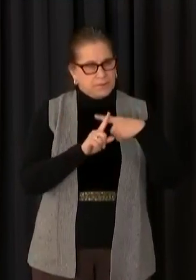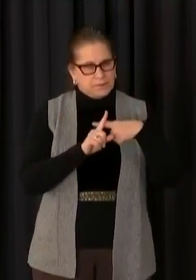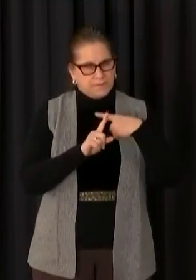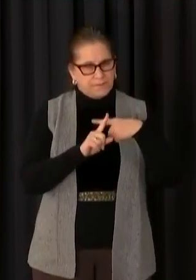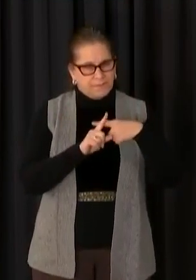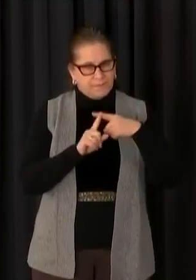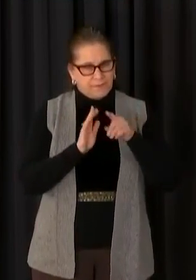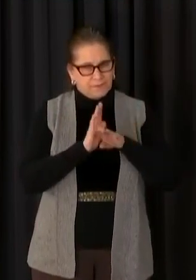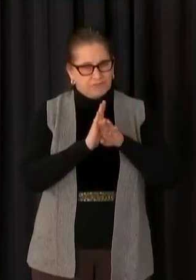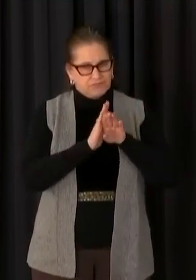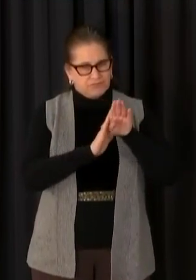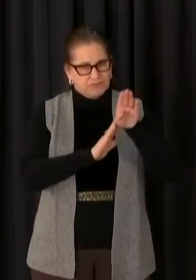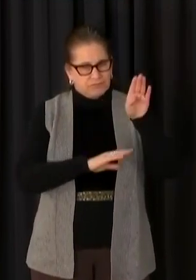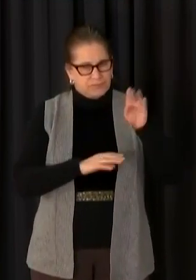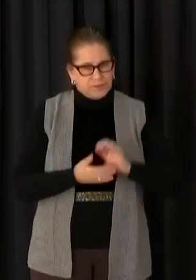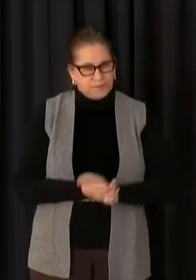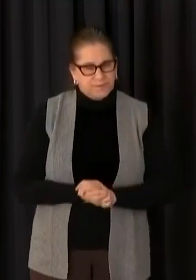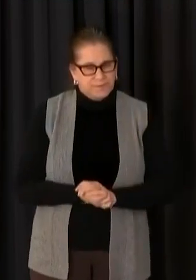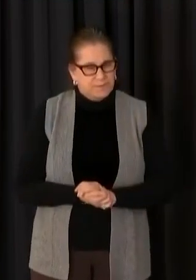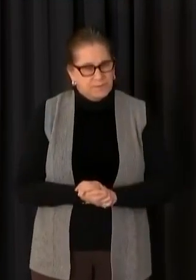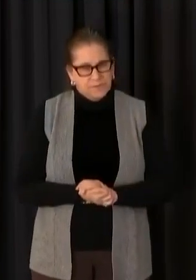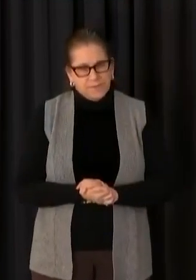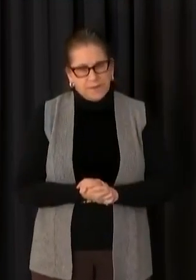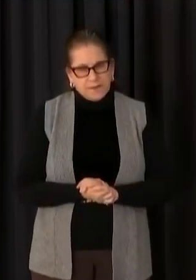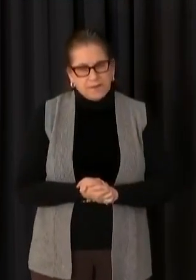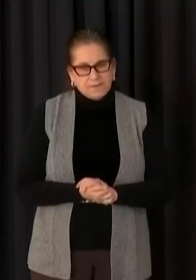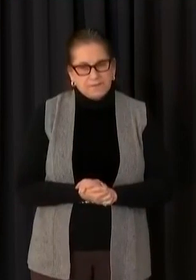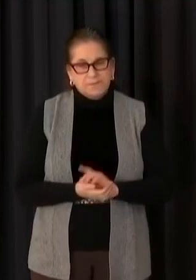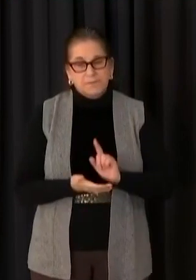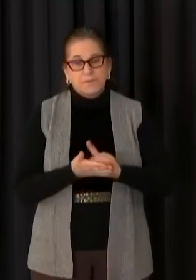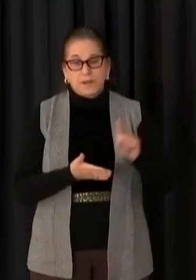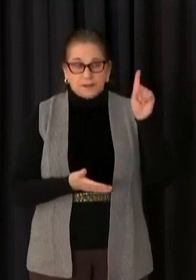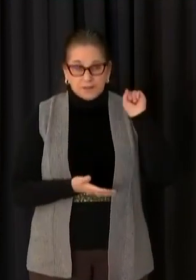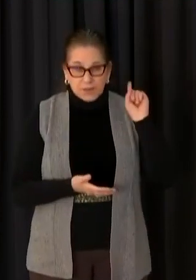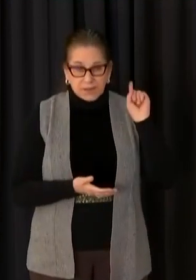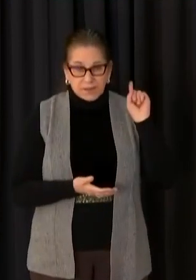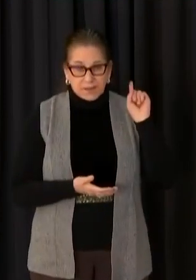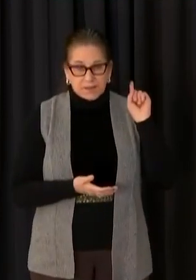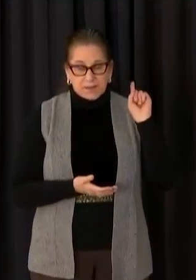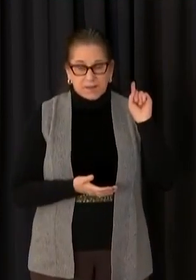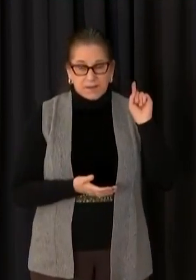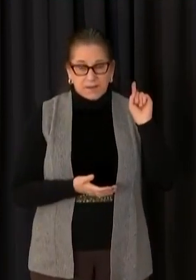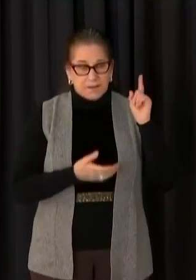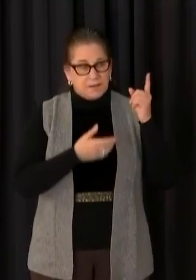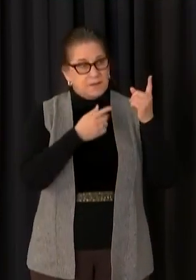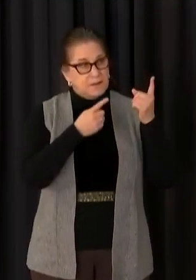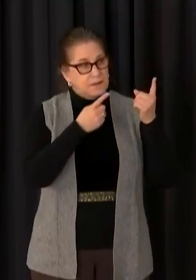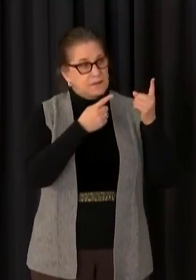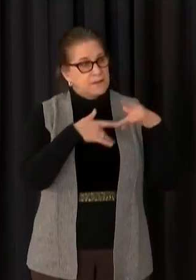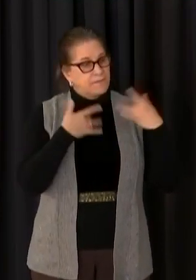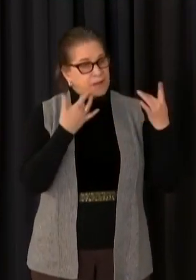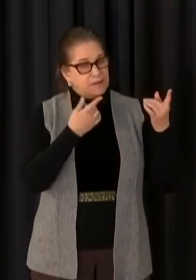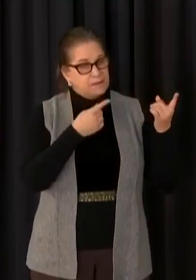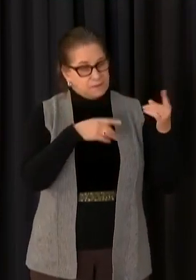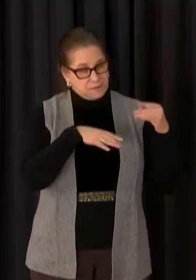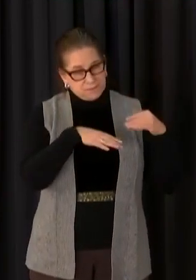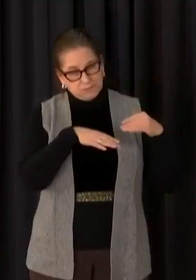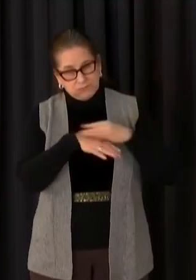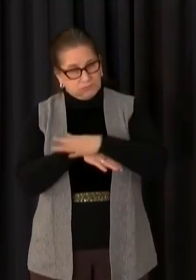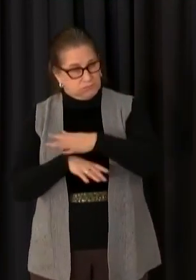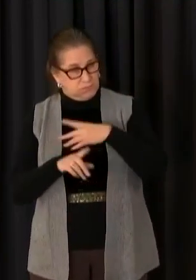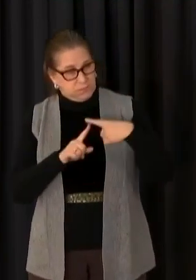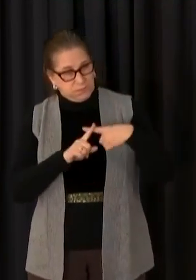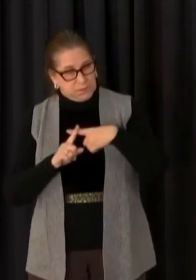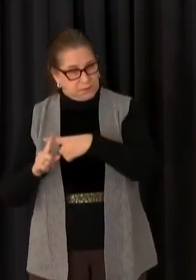know health experts warned that the Capitol insurrection could have been a possible super spreading event. And then a second question on that